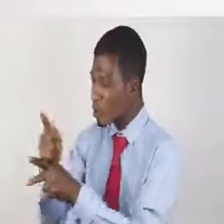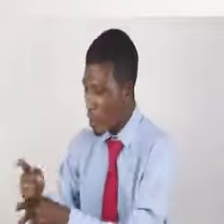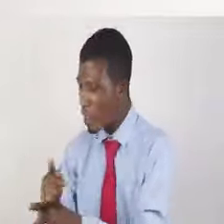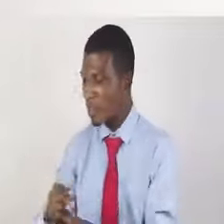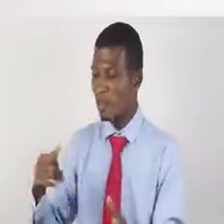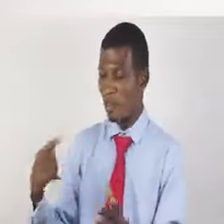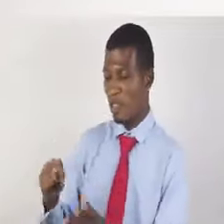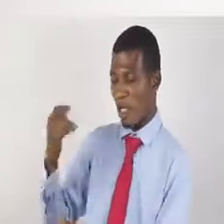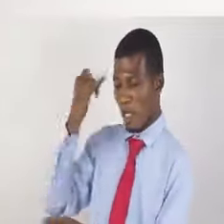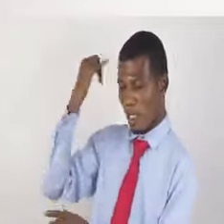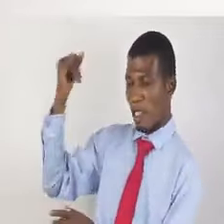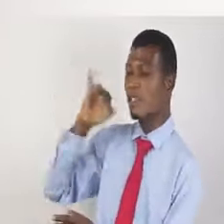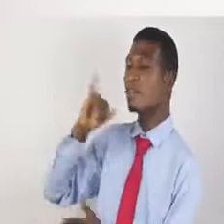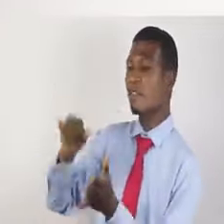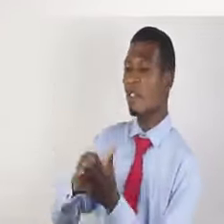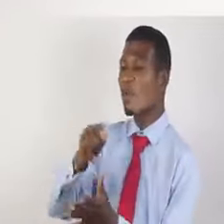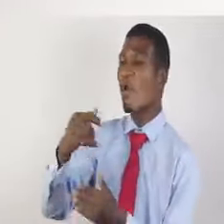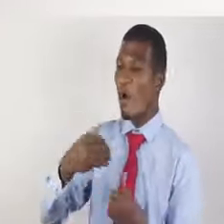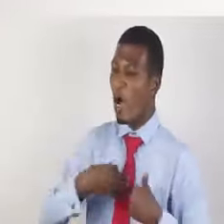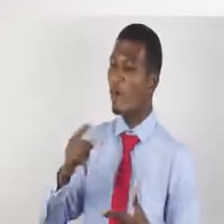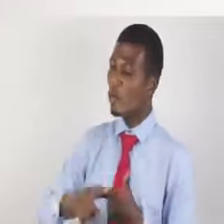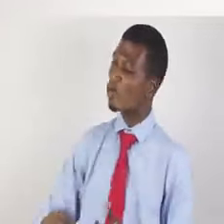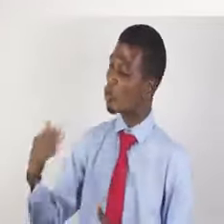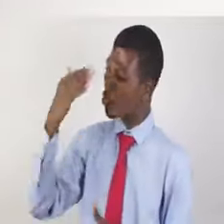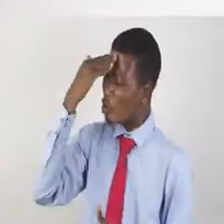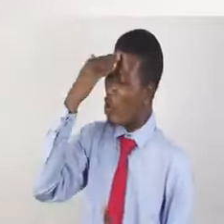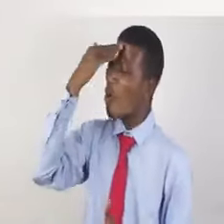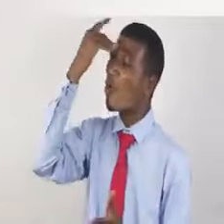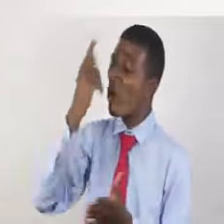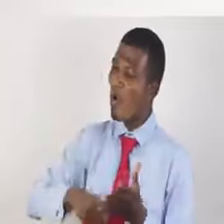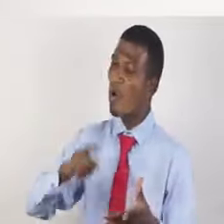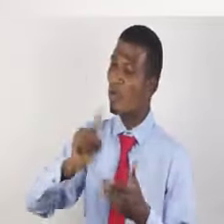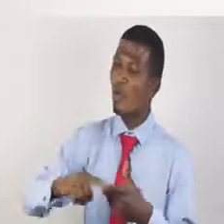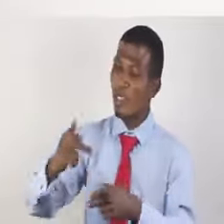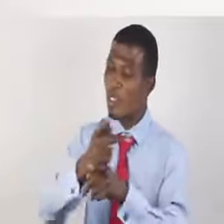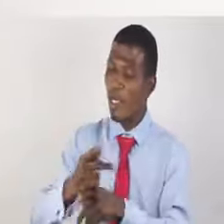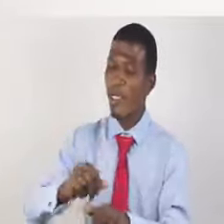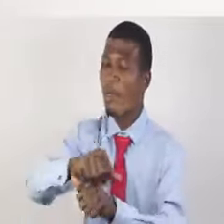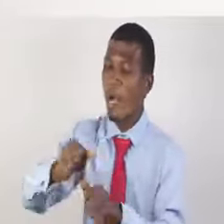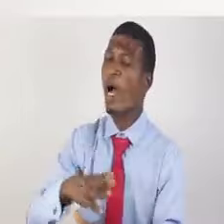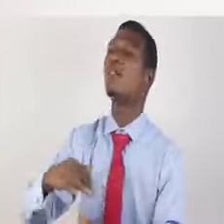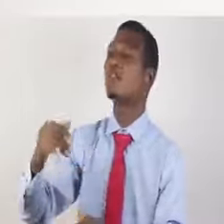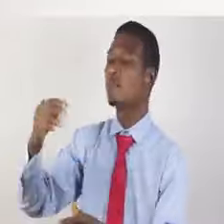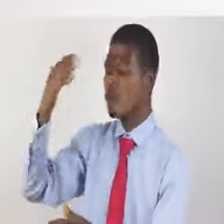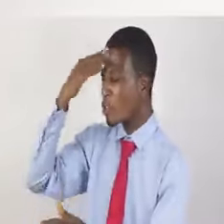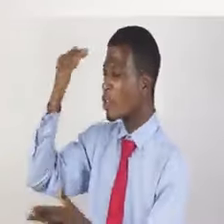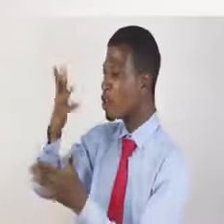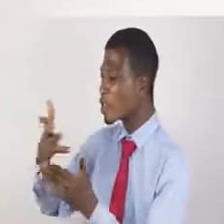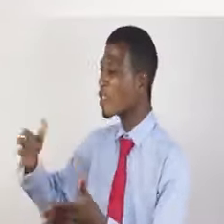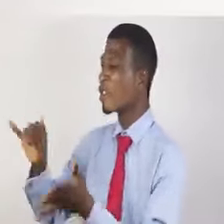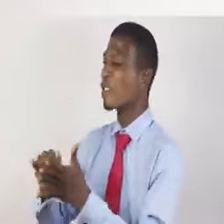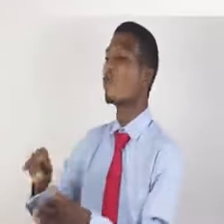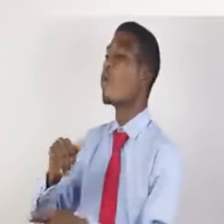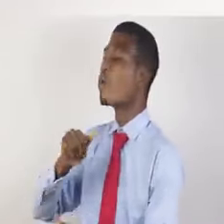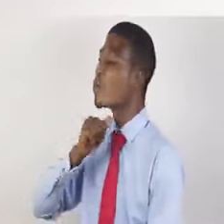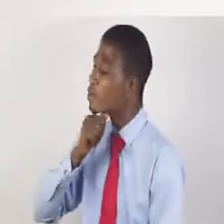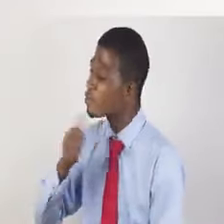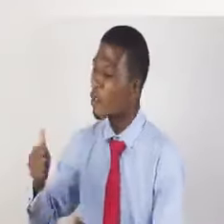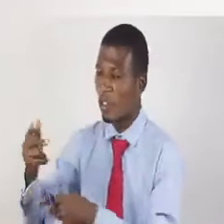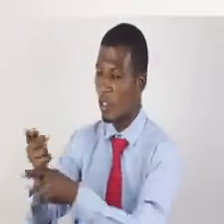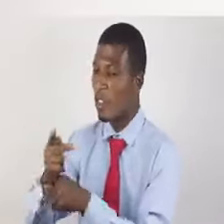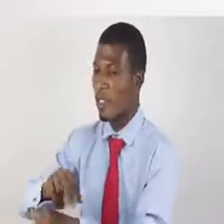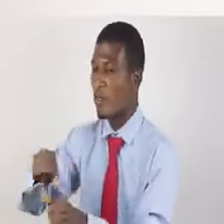So the idea is you have to know the things to care about and the things not to care about. So